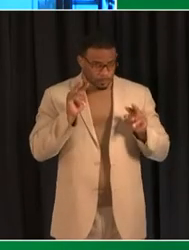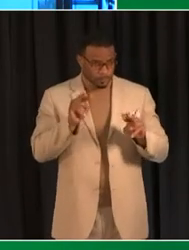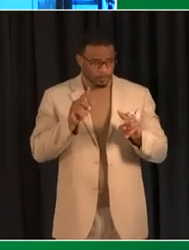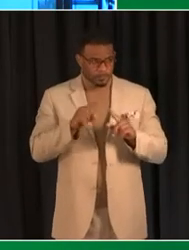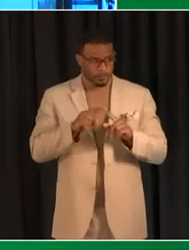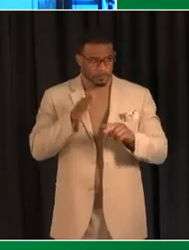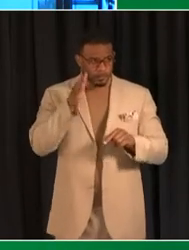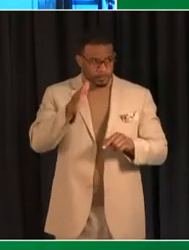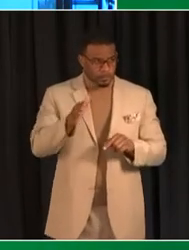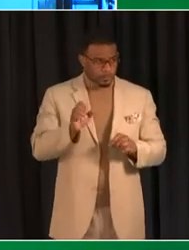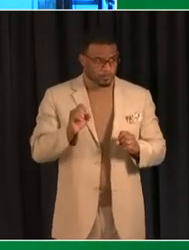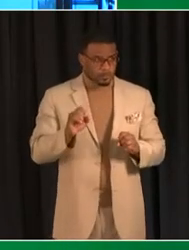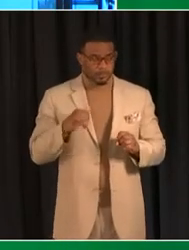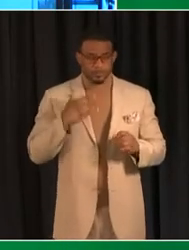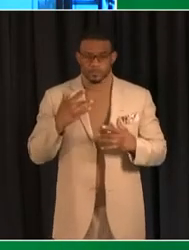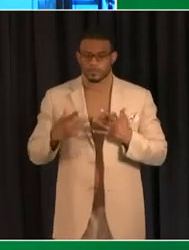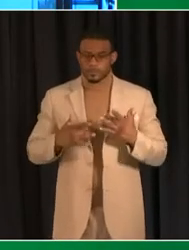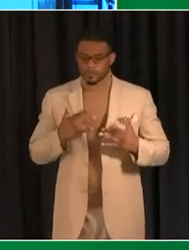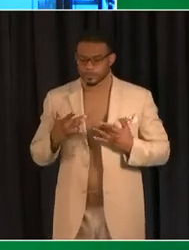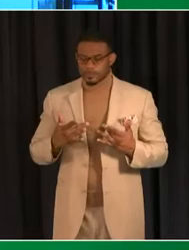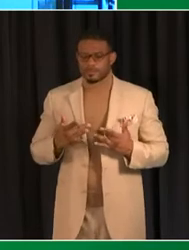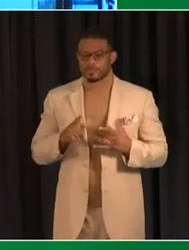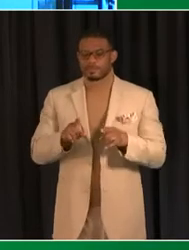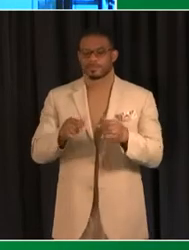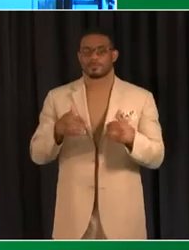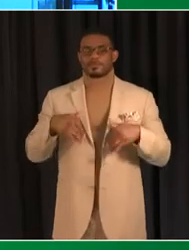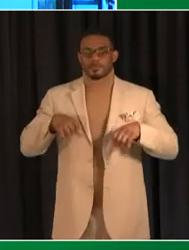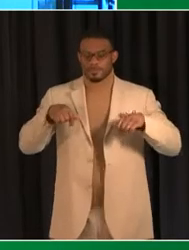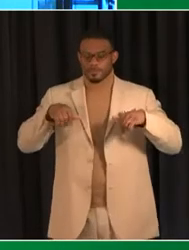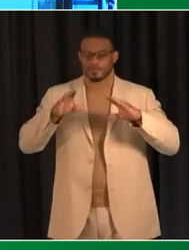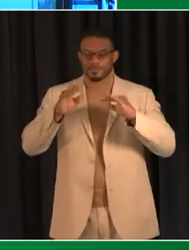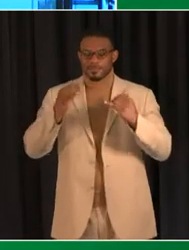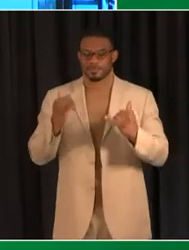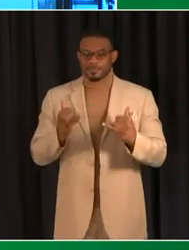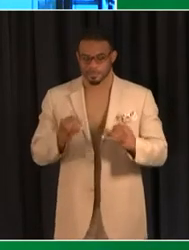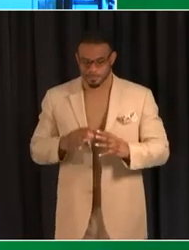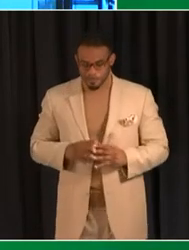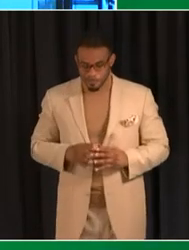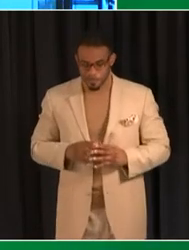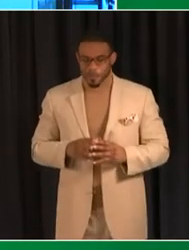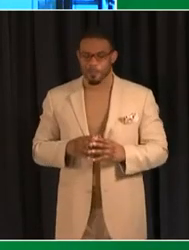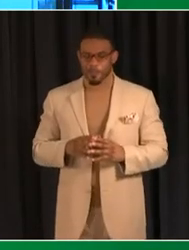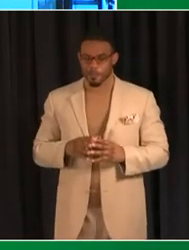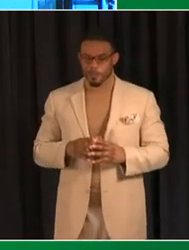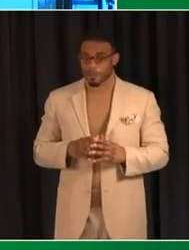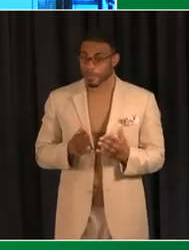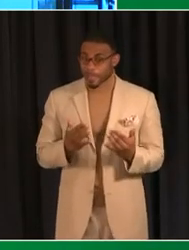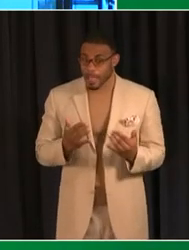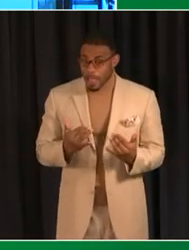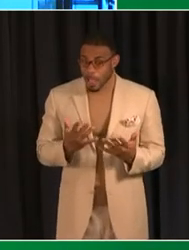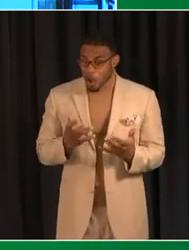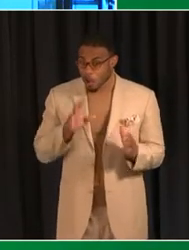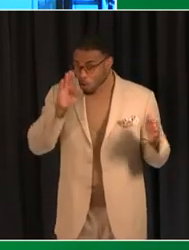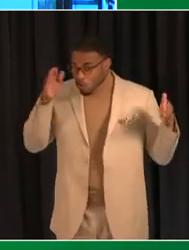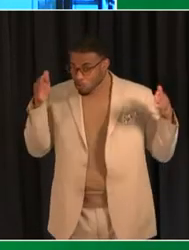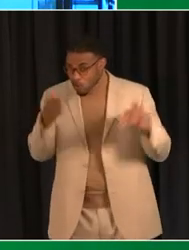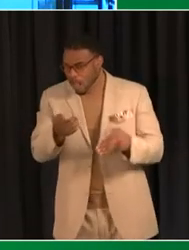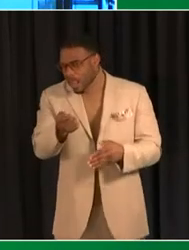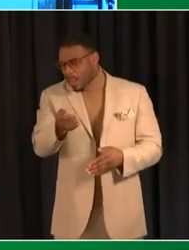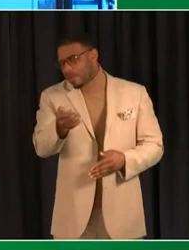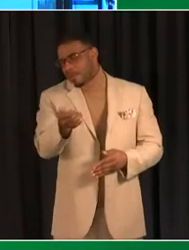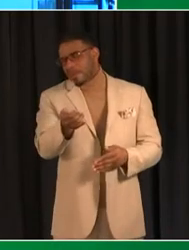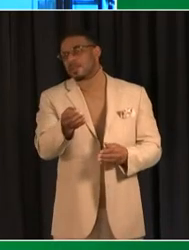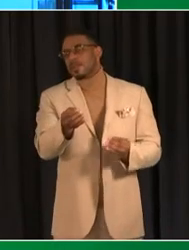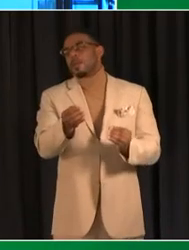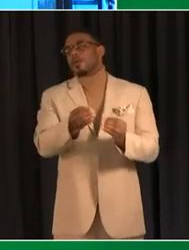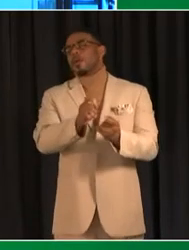looking to the future, and so we're very happy that you're having this session today. Today we want to focus a